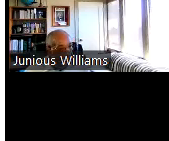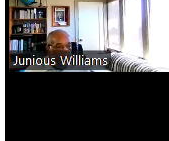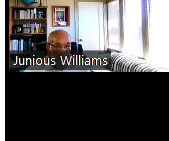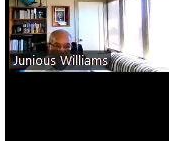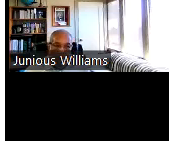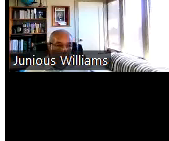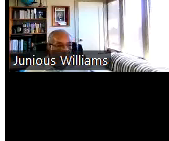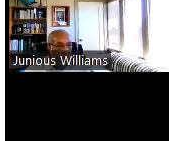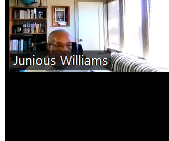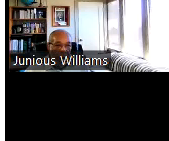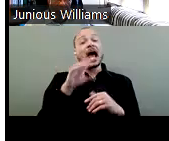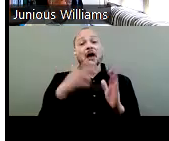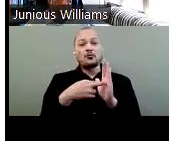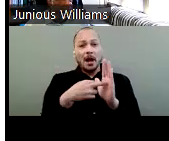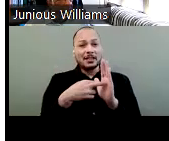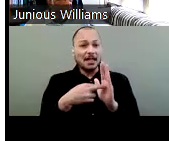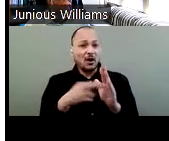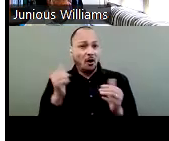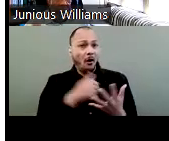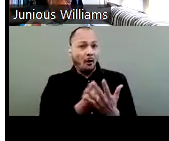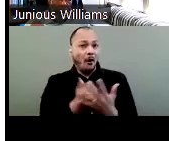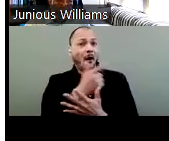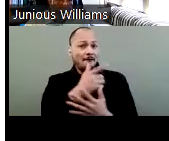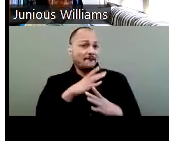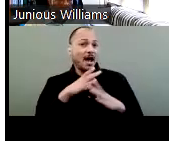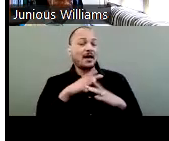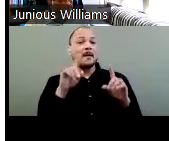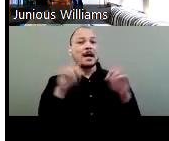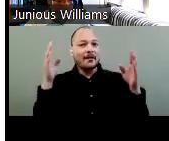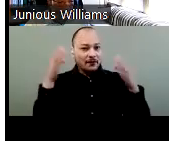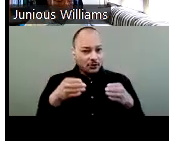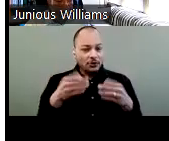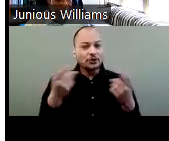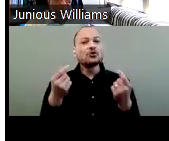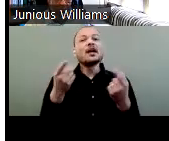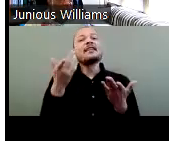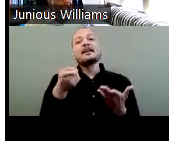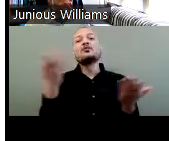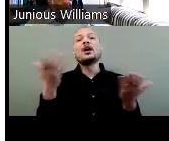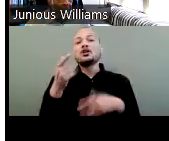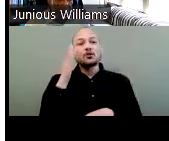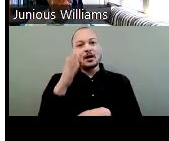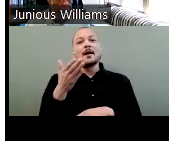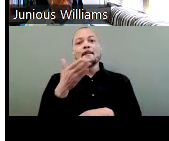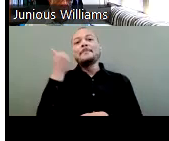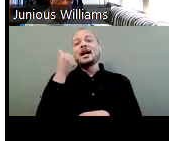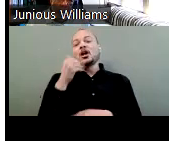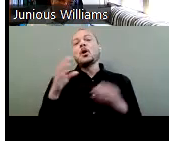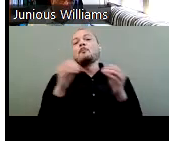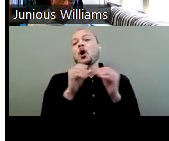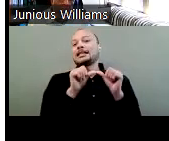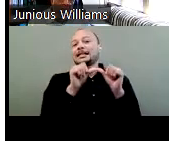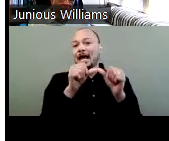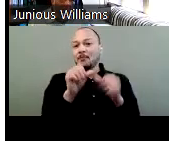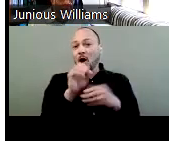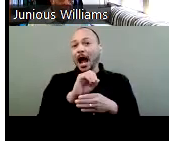all those are fine. But central to doing this is you're going to get better, more sustainable outcomes when